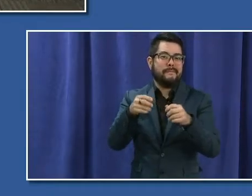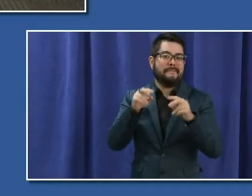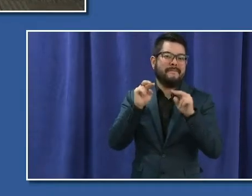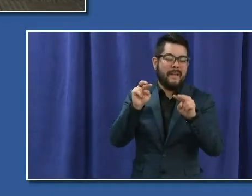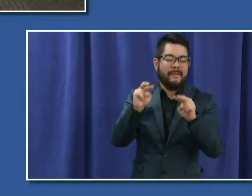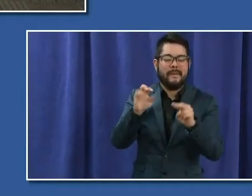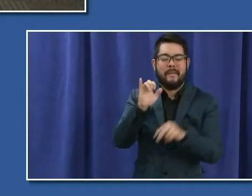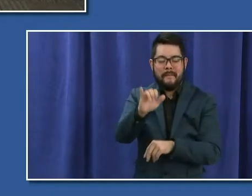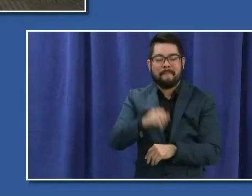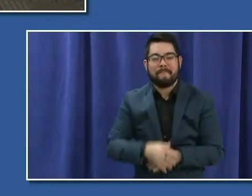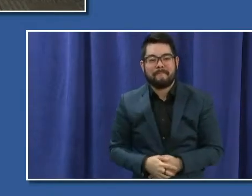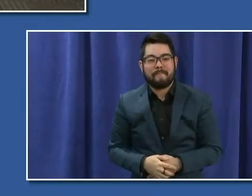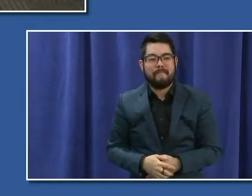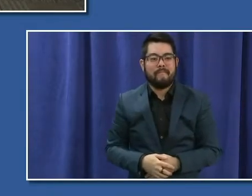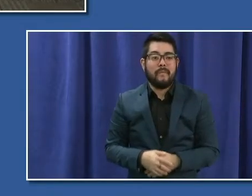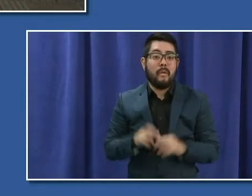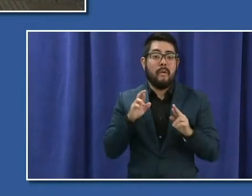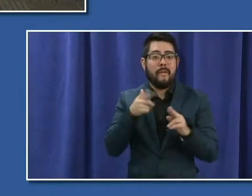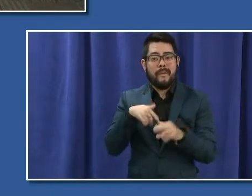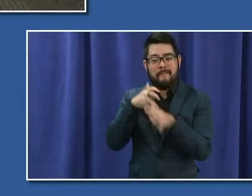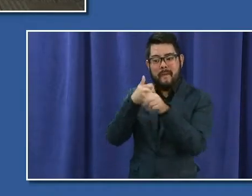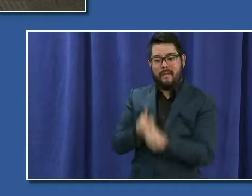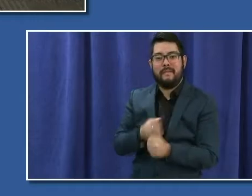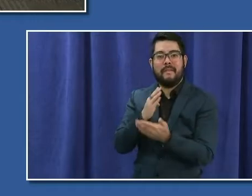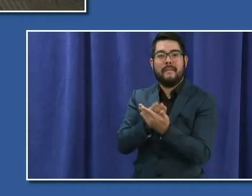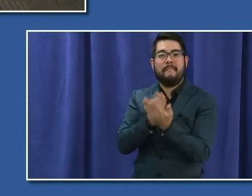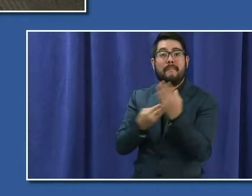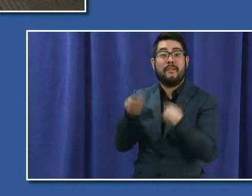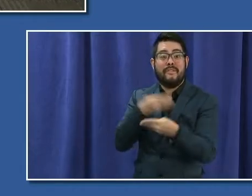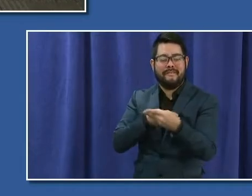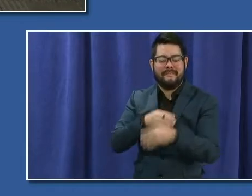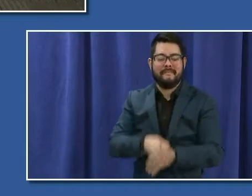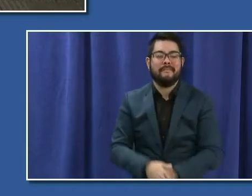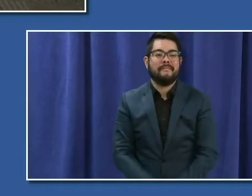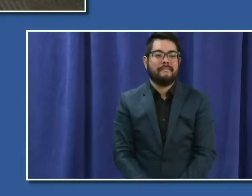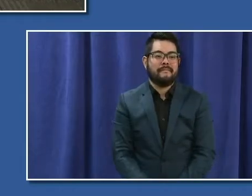that, hopefully towards budget. So.